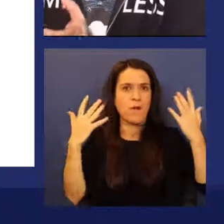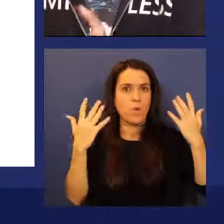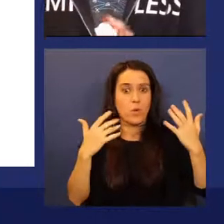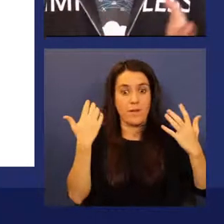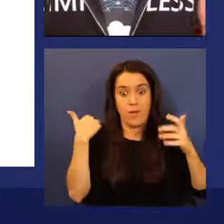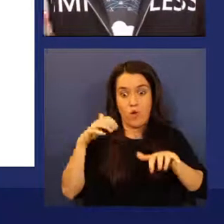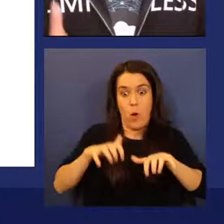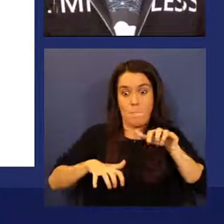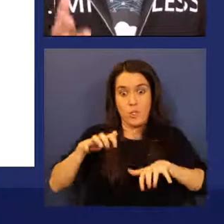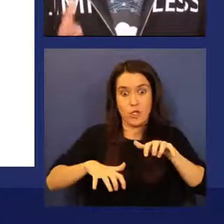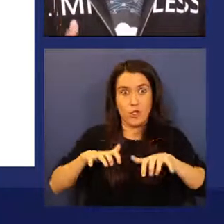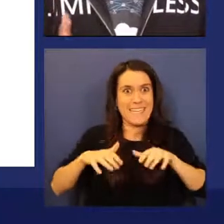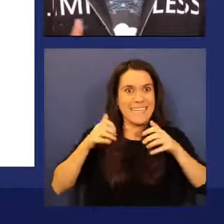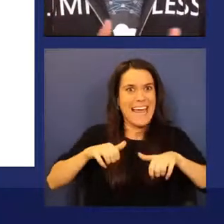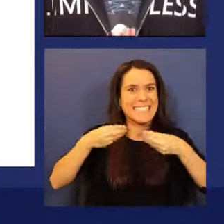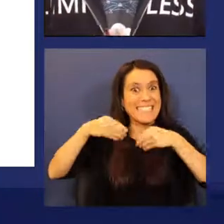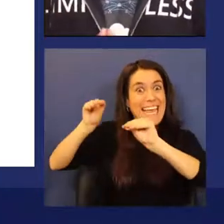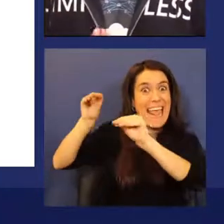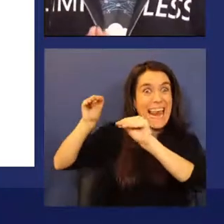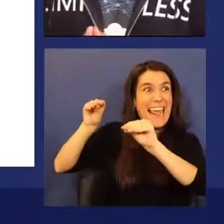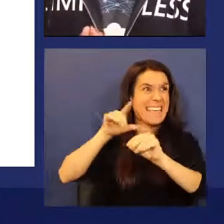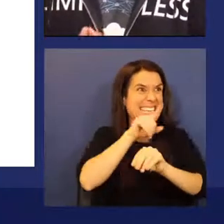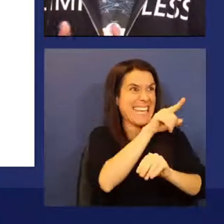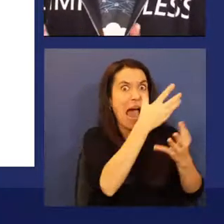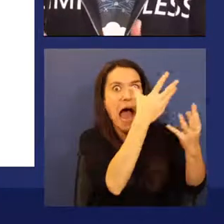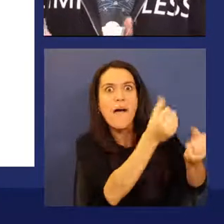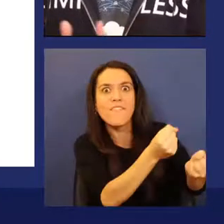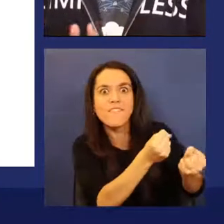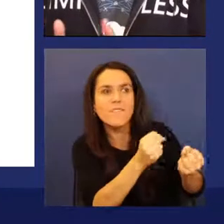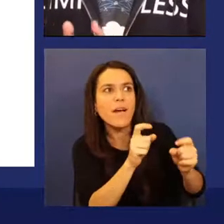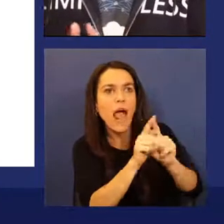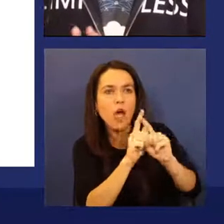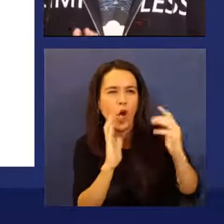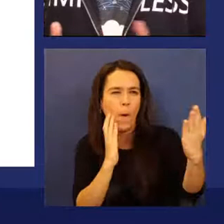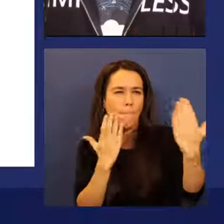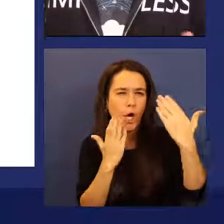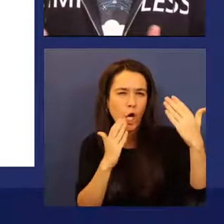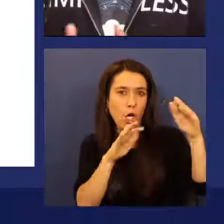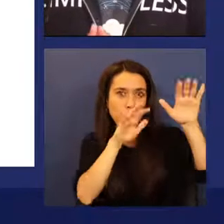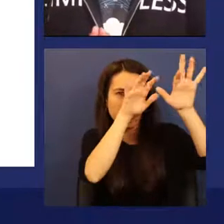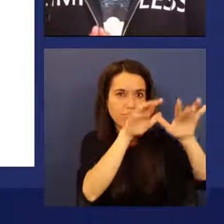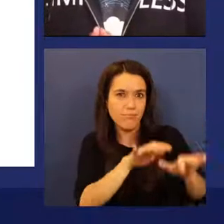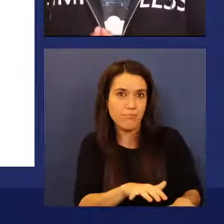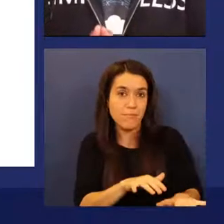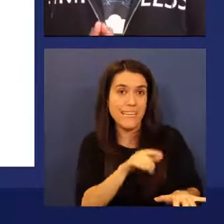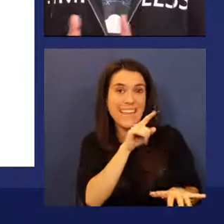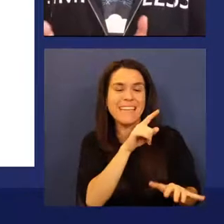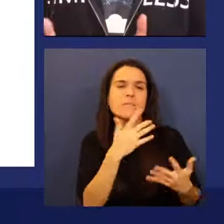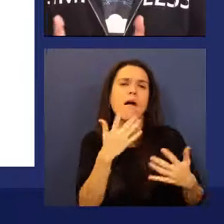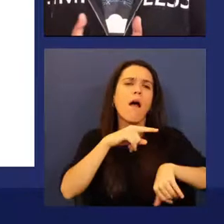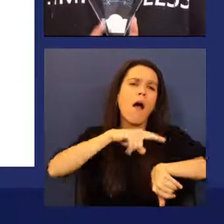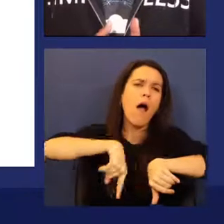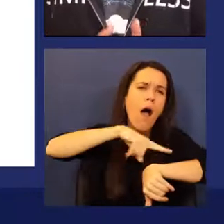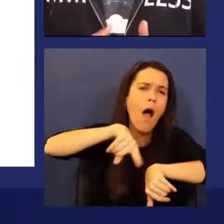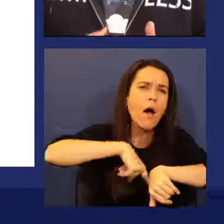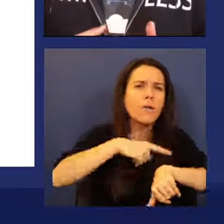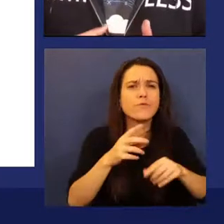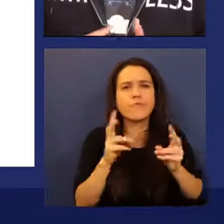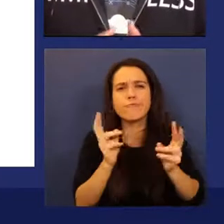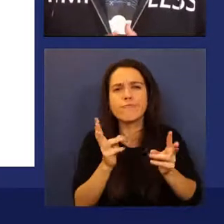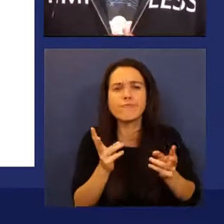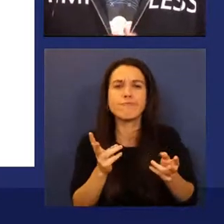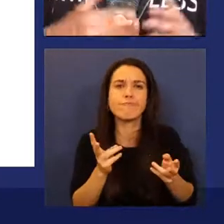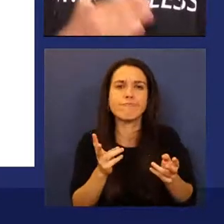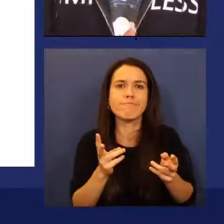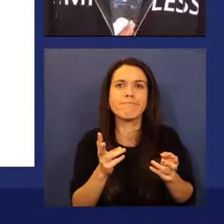available for sale, and what's actually on hand. Now, this usually happens after hours. It has to happen in a time